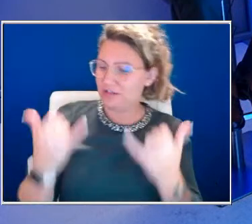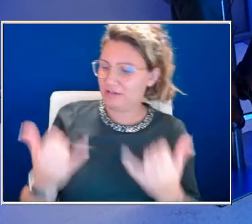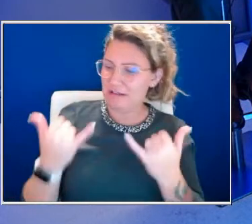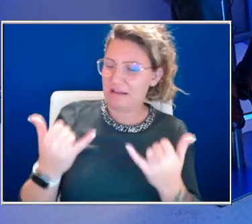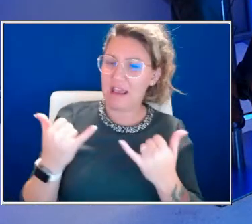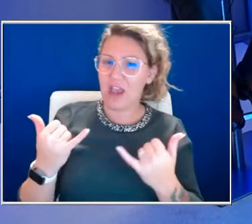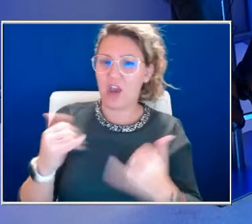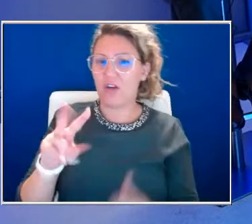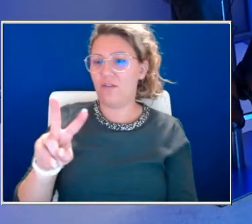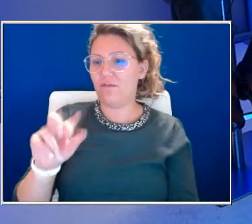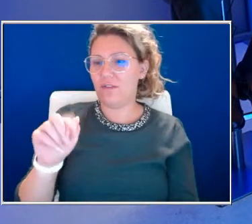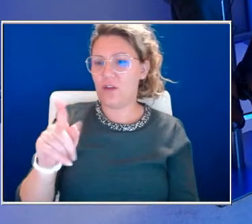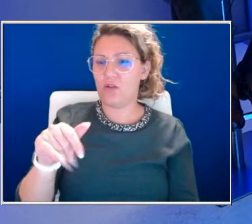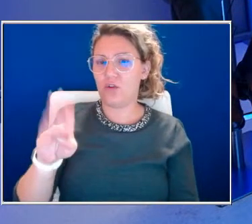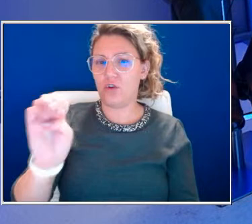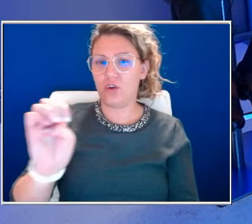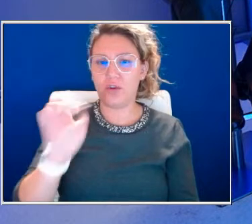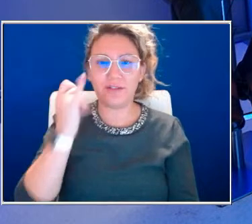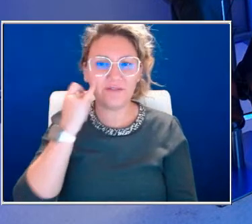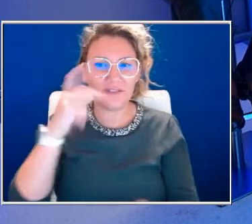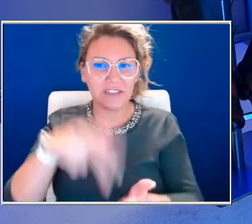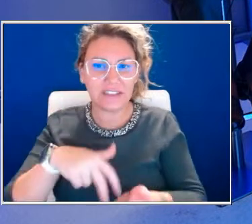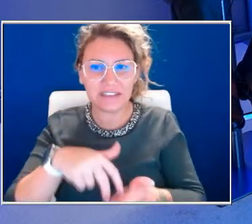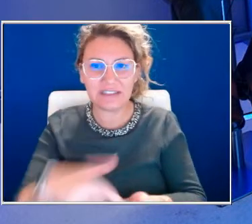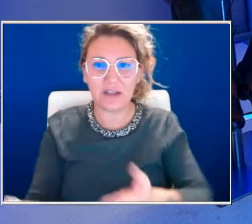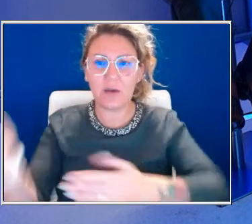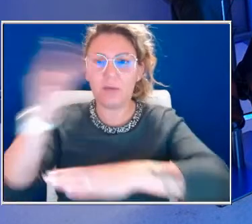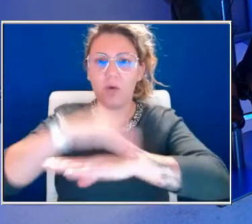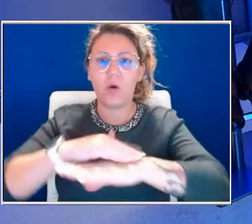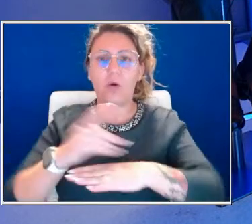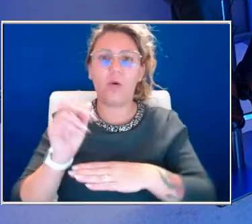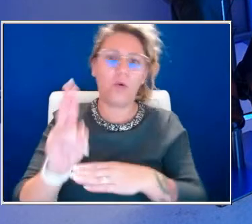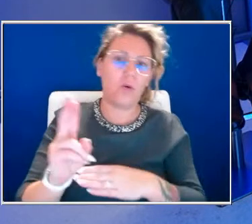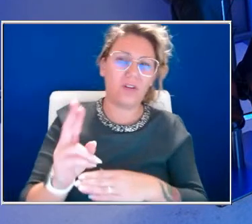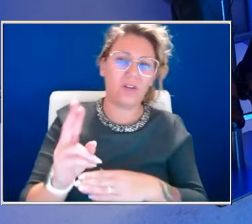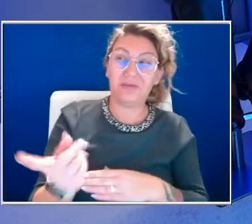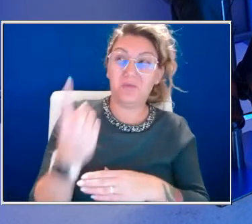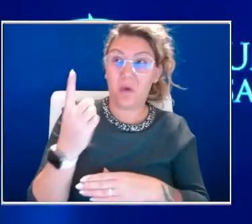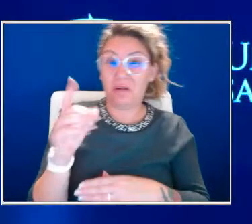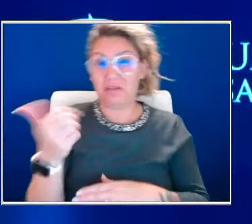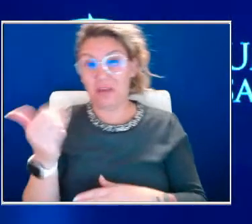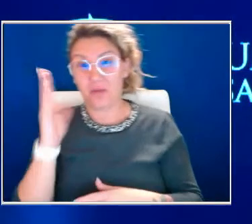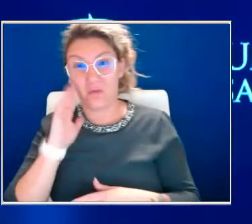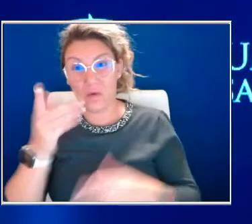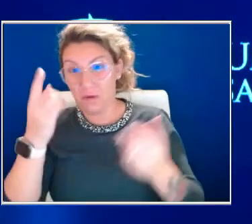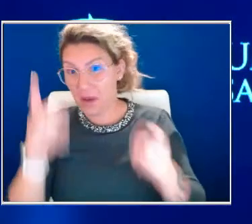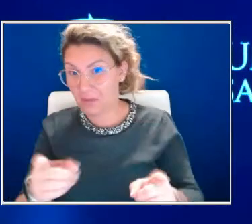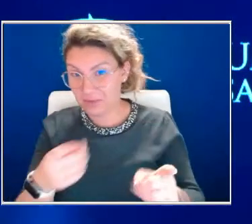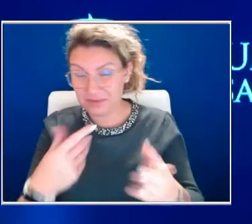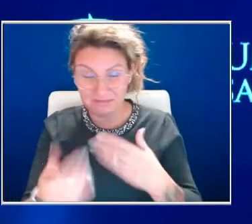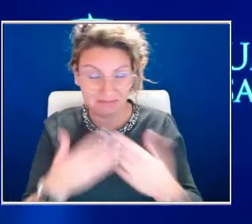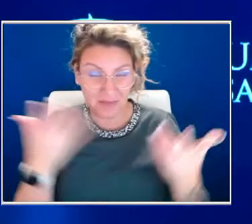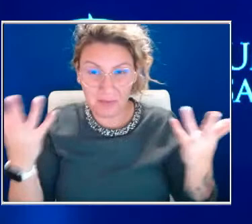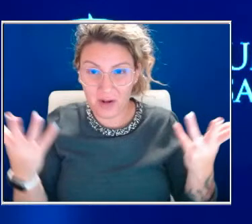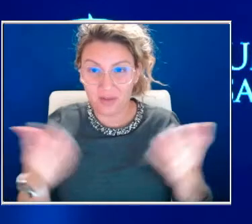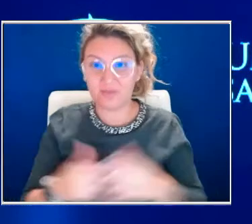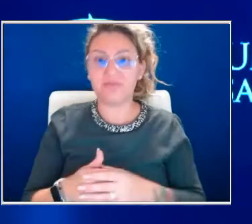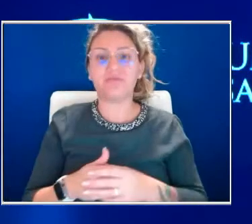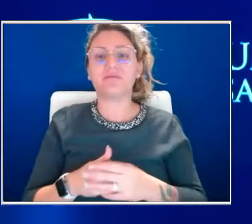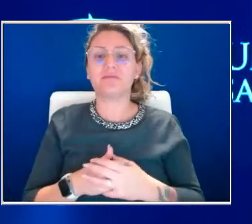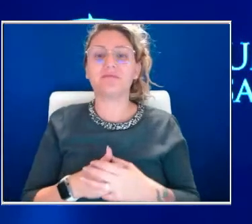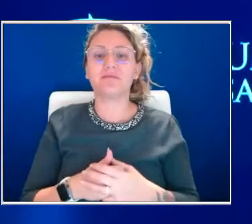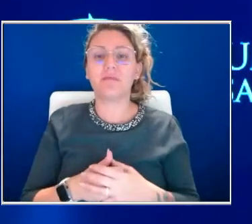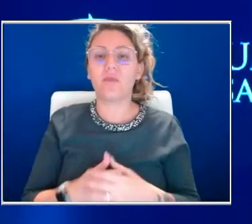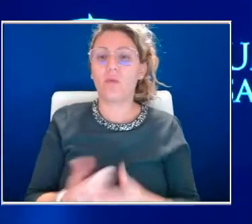the right balance, or is one or the other just as inevitable? Well, Definitely, one of the risks